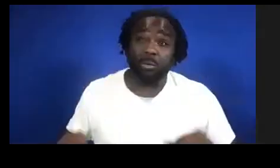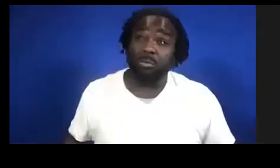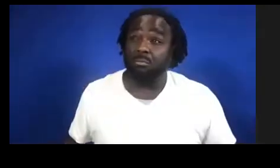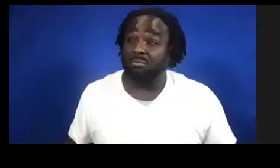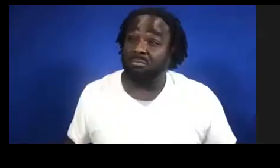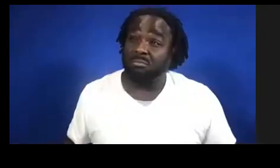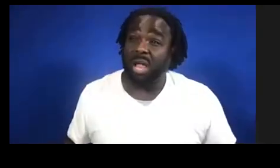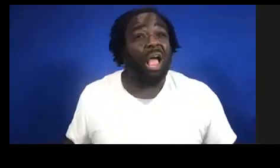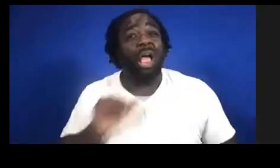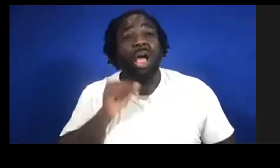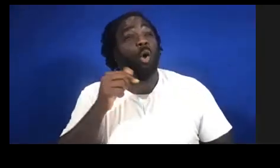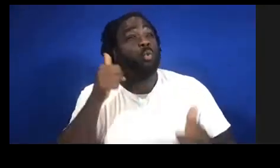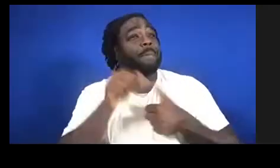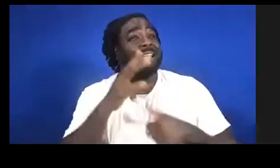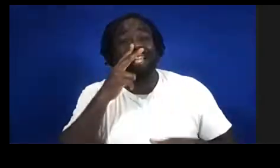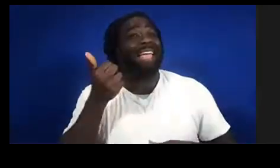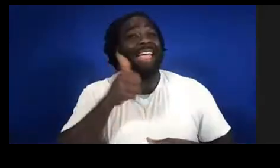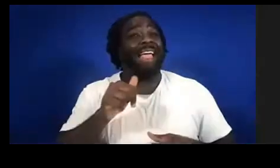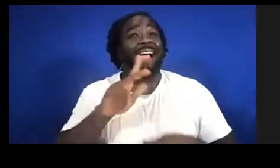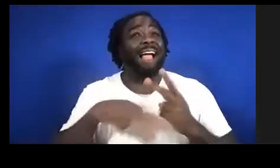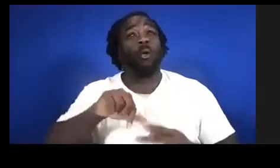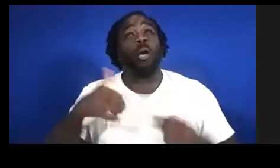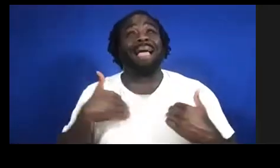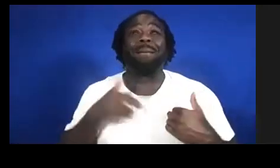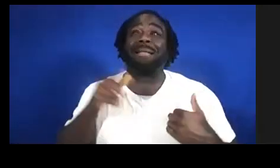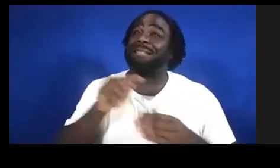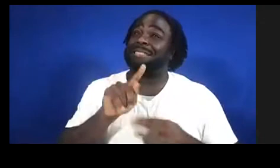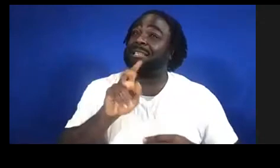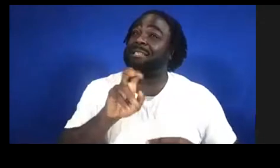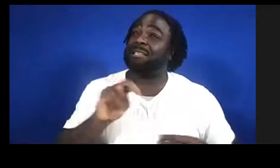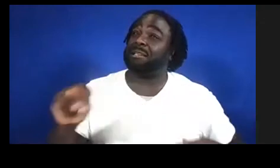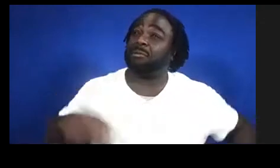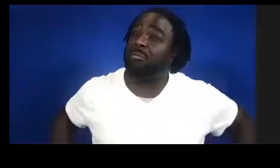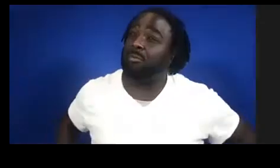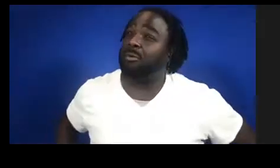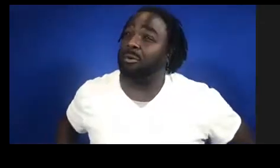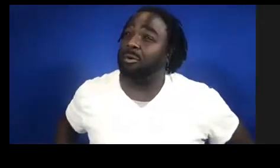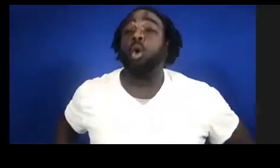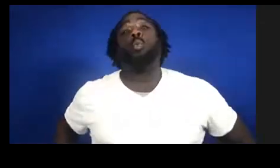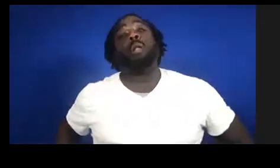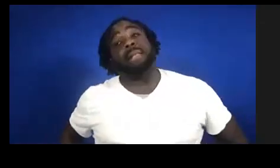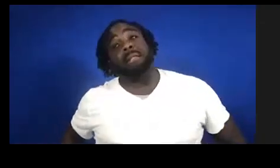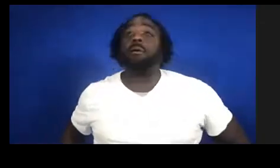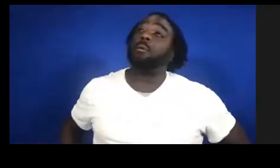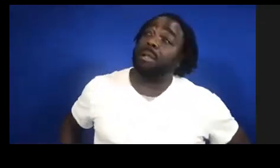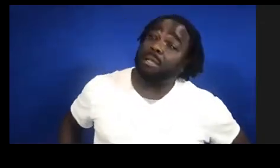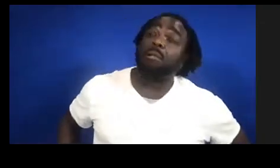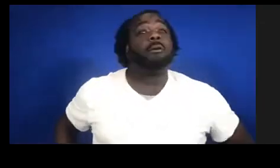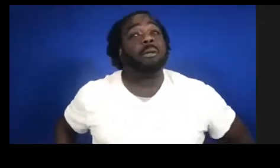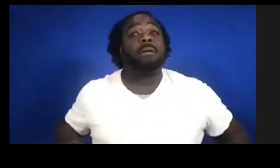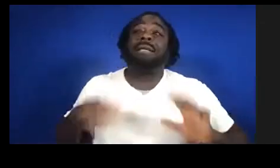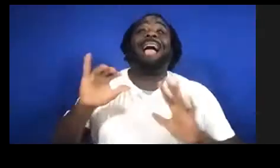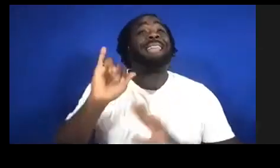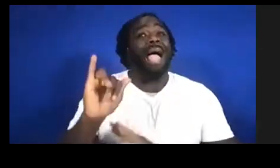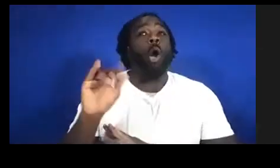Maybe in the middle of nowhere, you get deer, but I don't think we have any kind of like real wild,